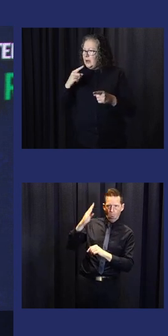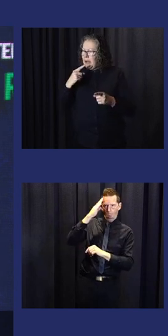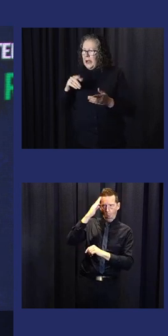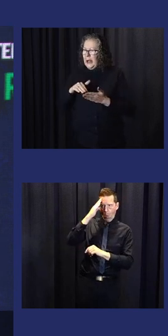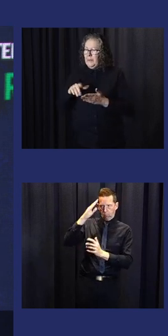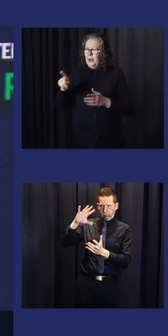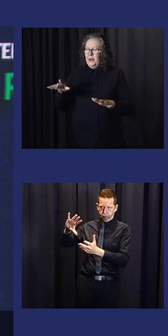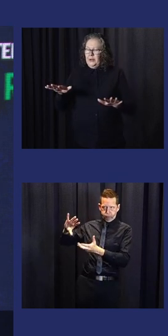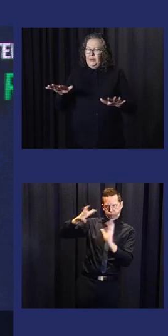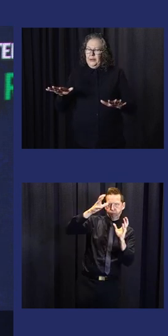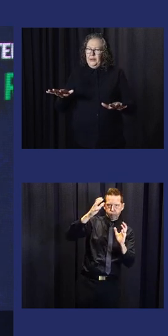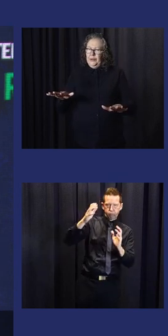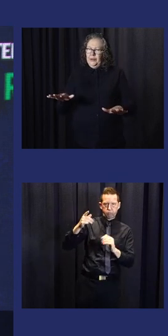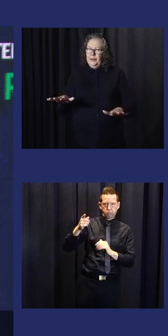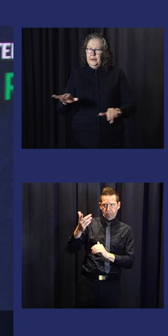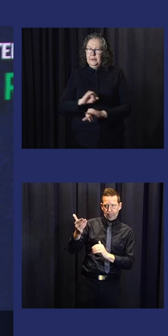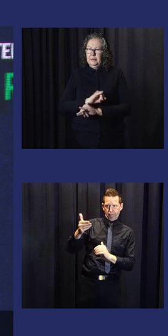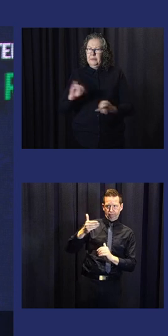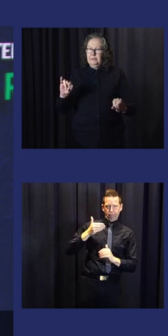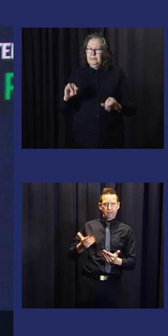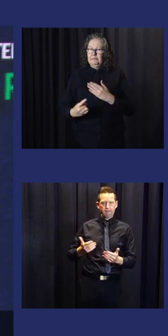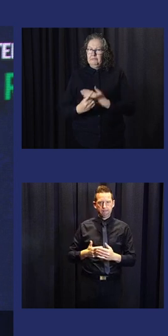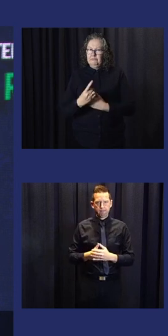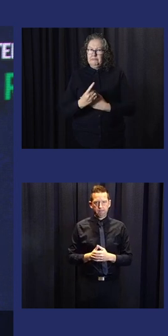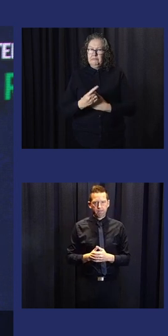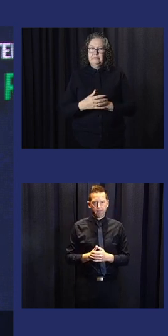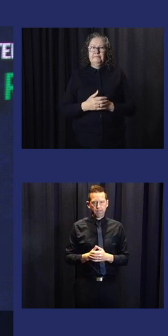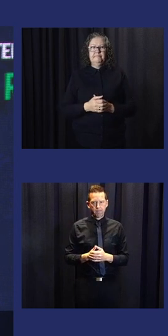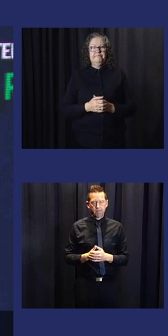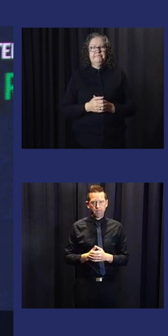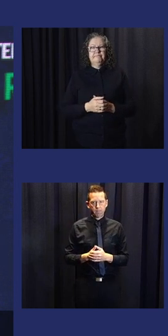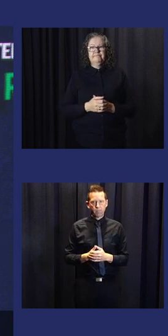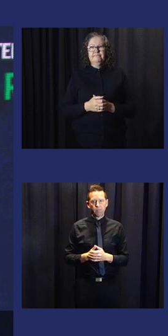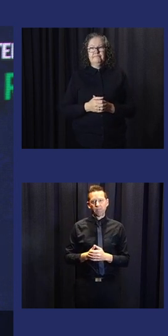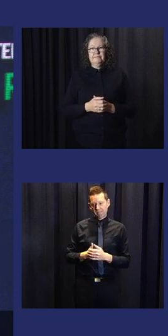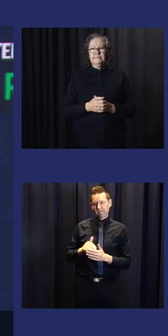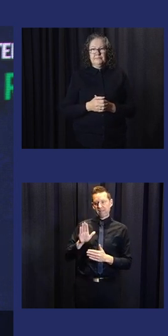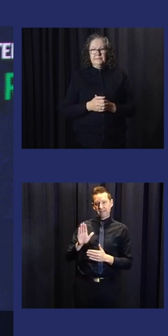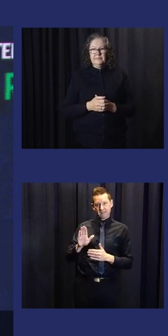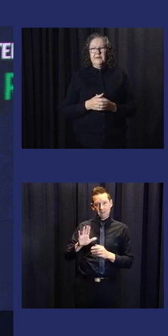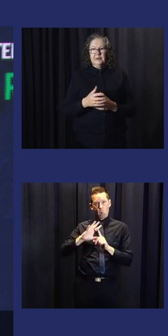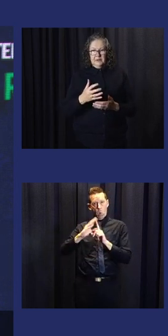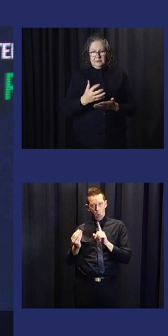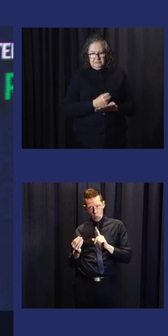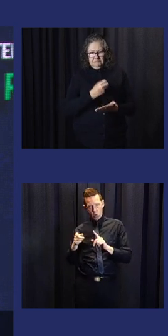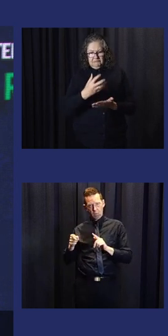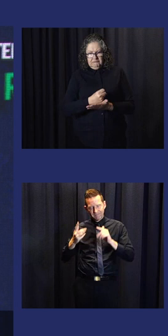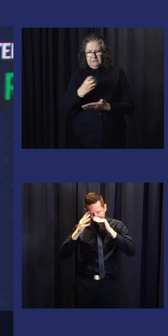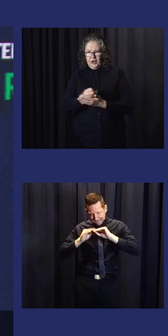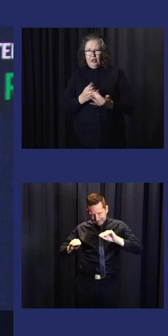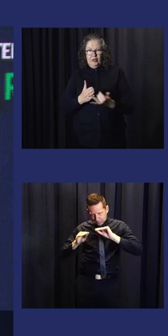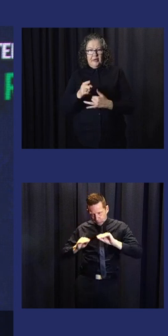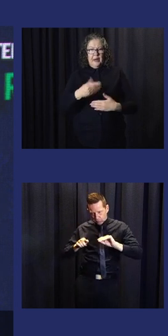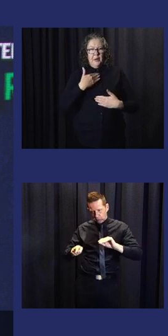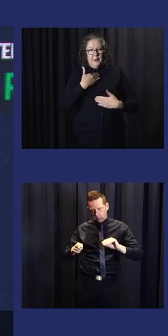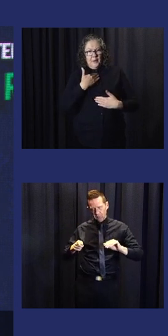event. Thus, through Nandong Smong, the ancestor of Simeulue teach the